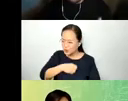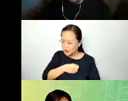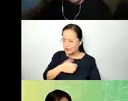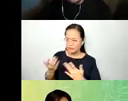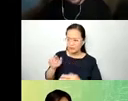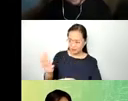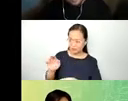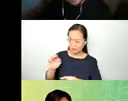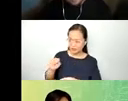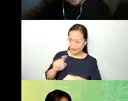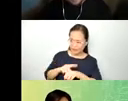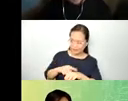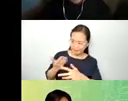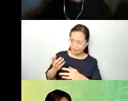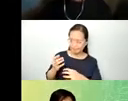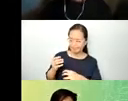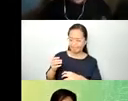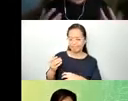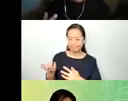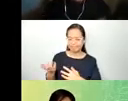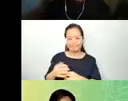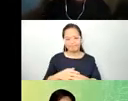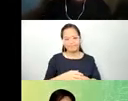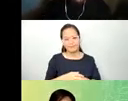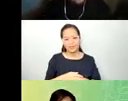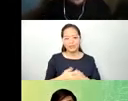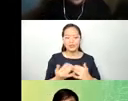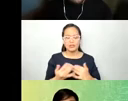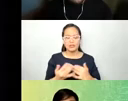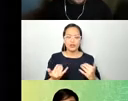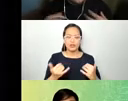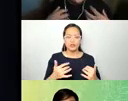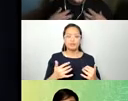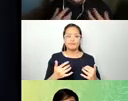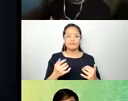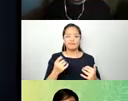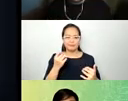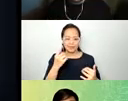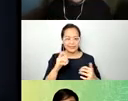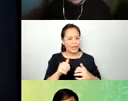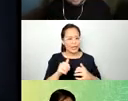he needed time. Now, I know how it feels to lose someone.